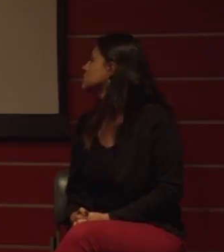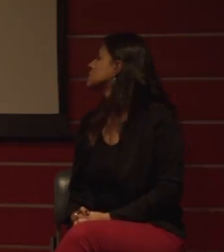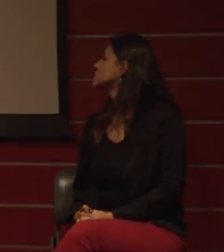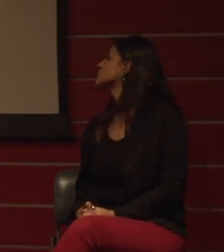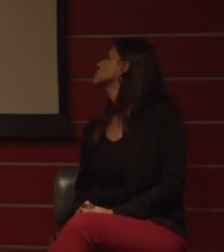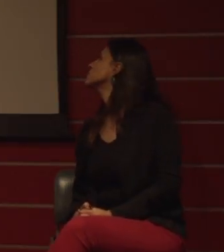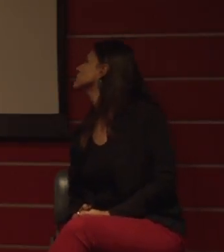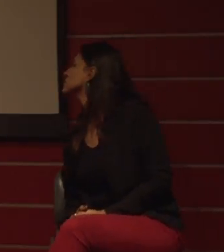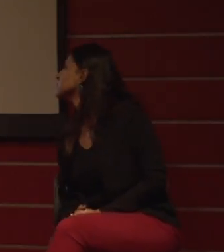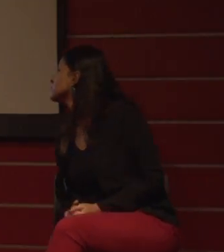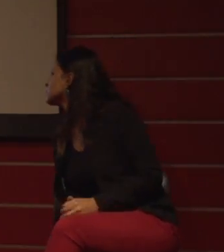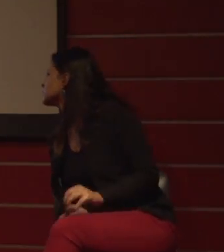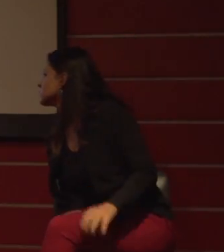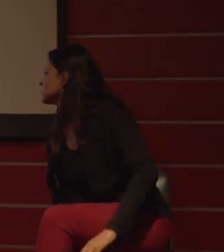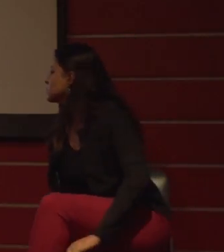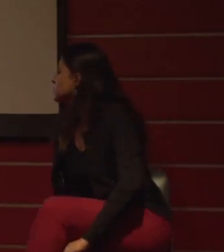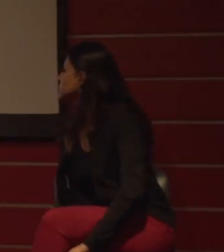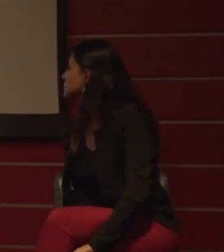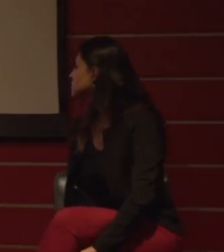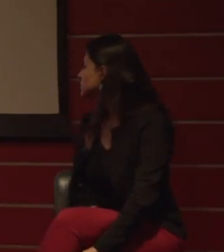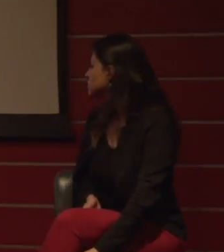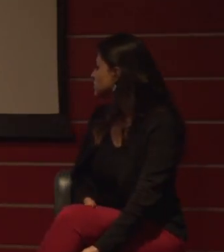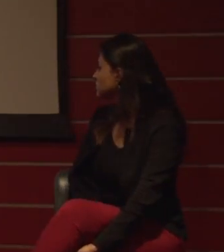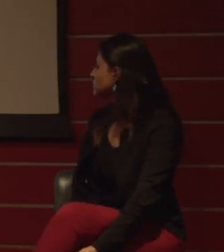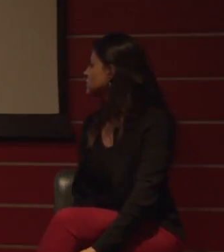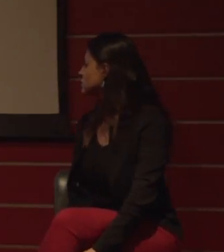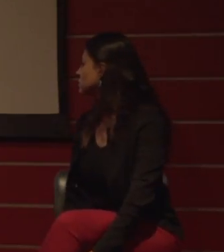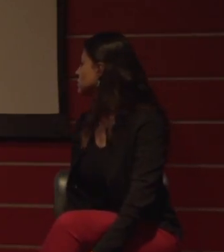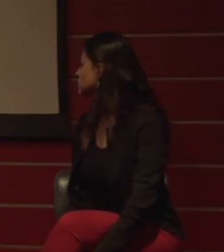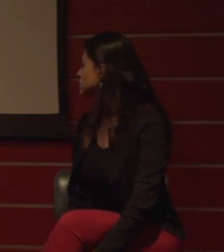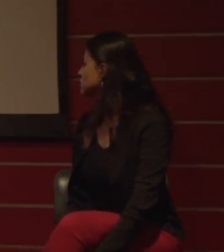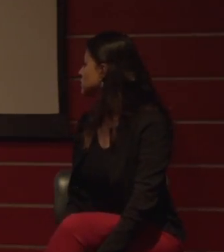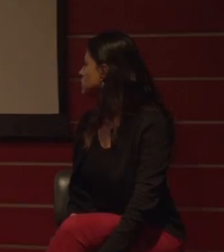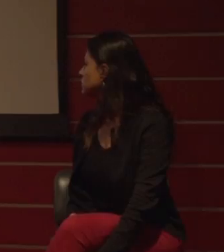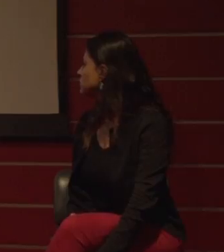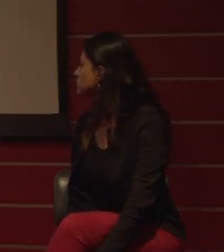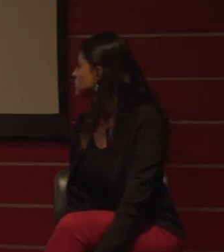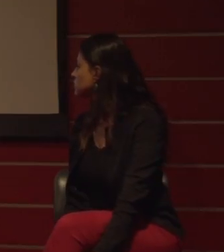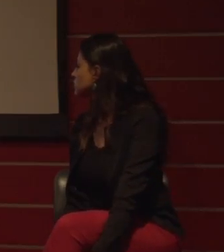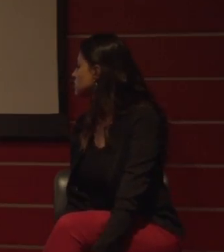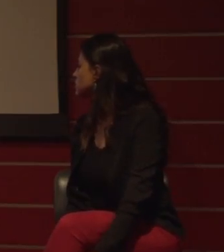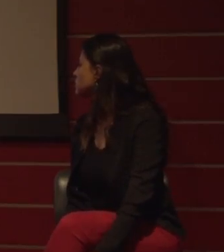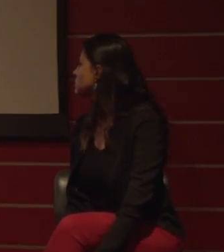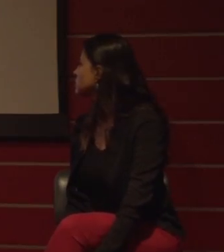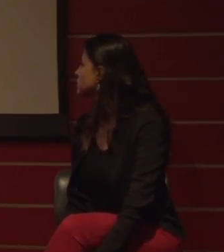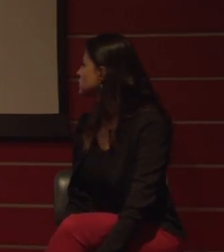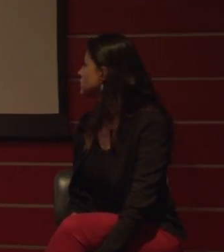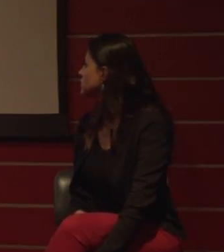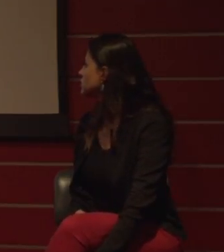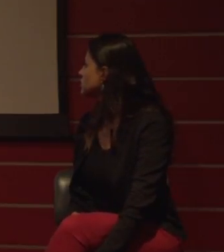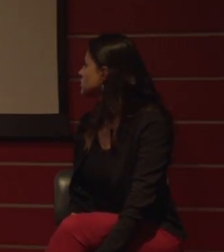caught On Fire The House neg would be the one who Run to the blaz out if the si he said what The Matter